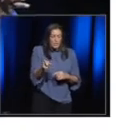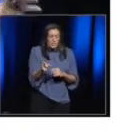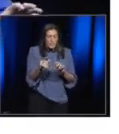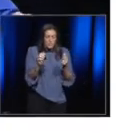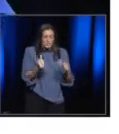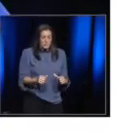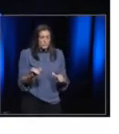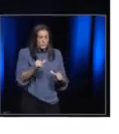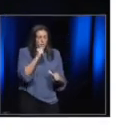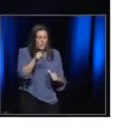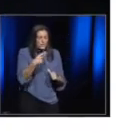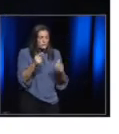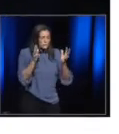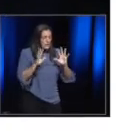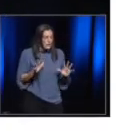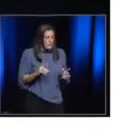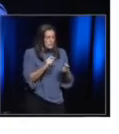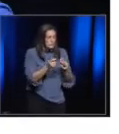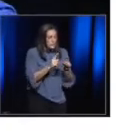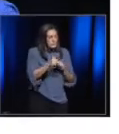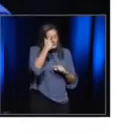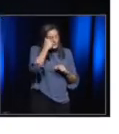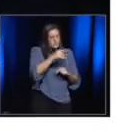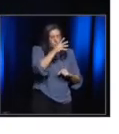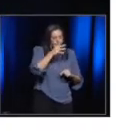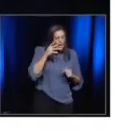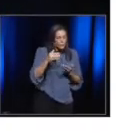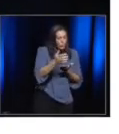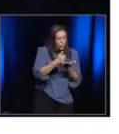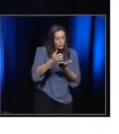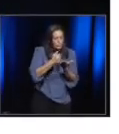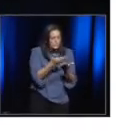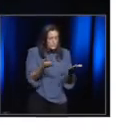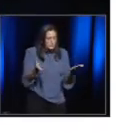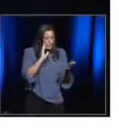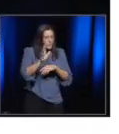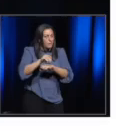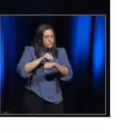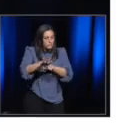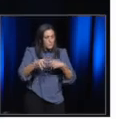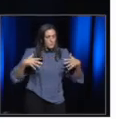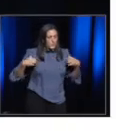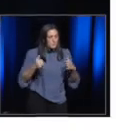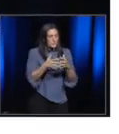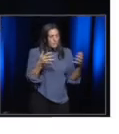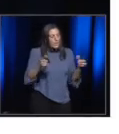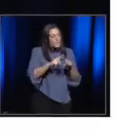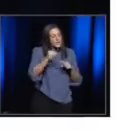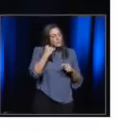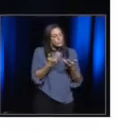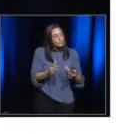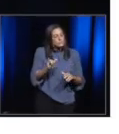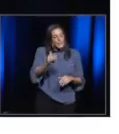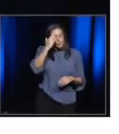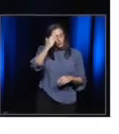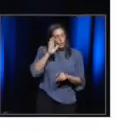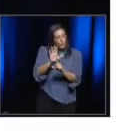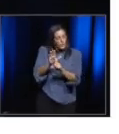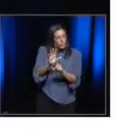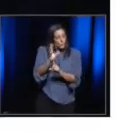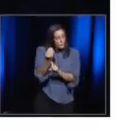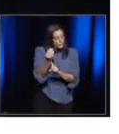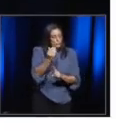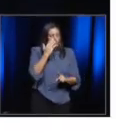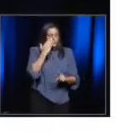climate change, lots of things like agriculture and so on. But if you lose a group of primates, you know what kind of society you've lost. You know what kinds of cultures you've